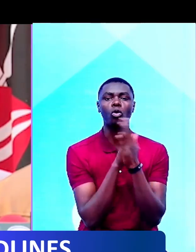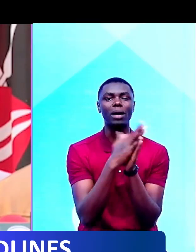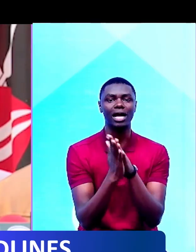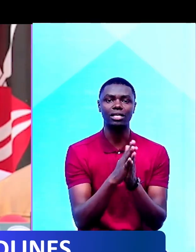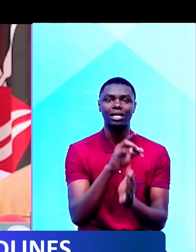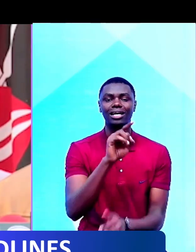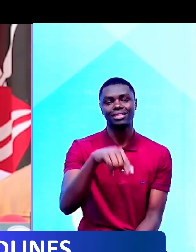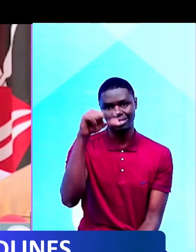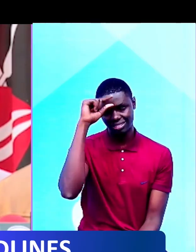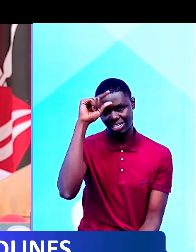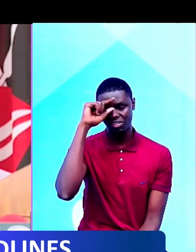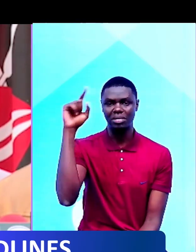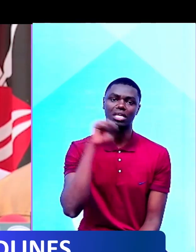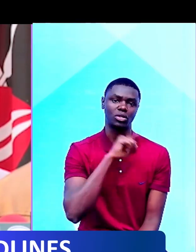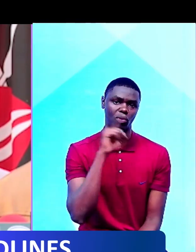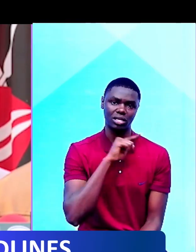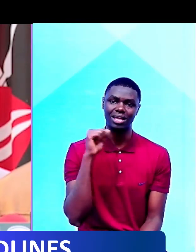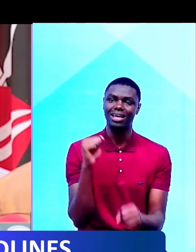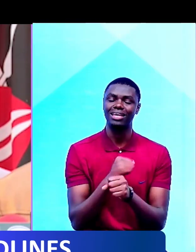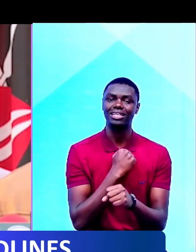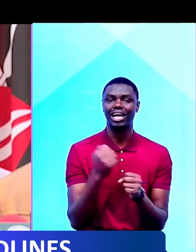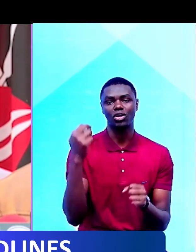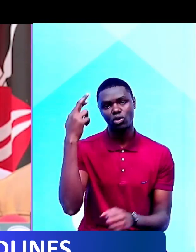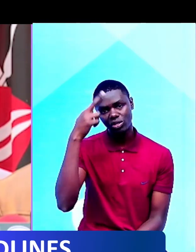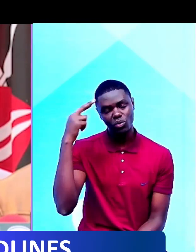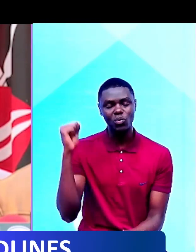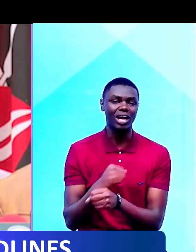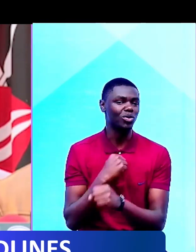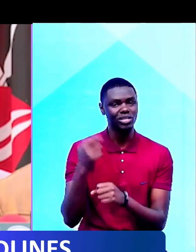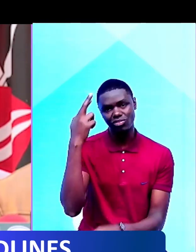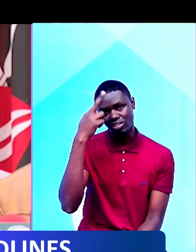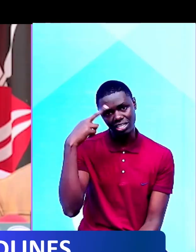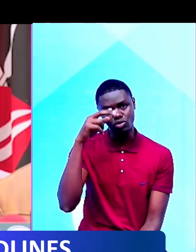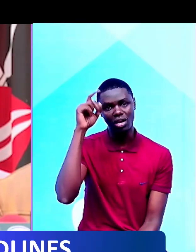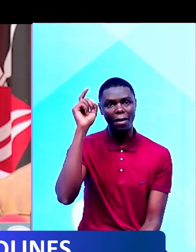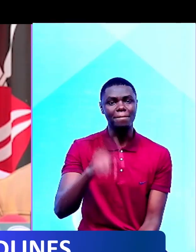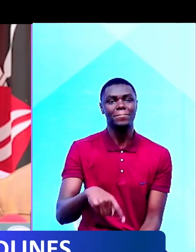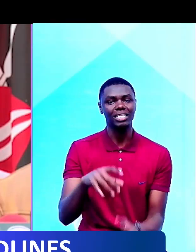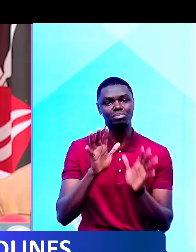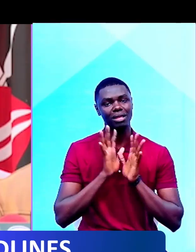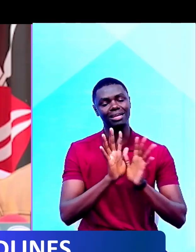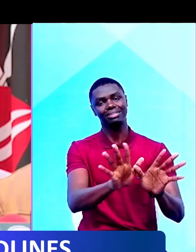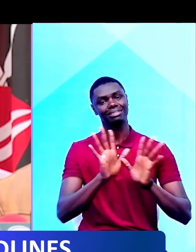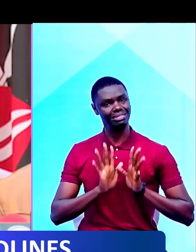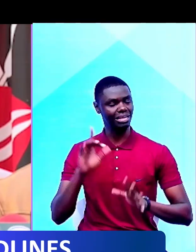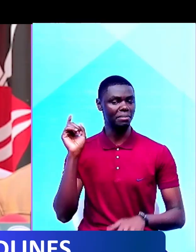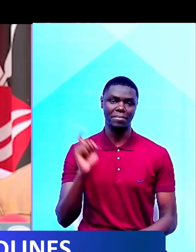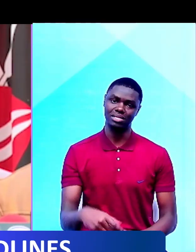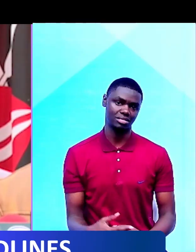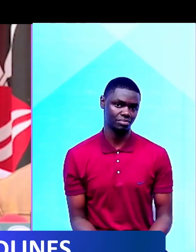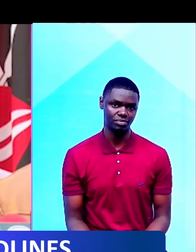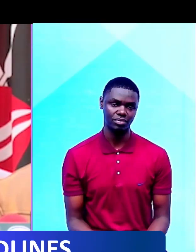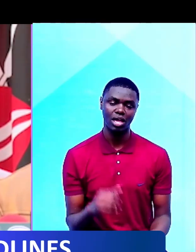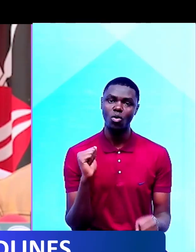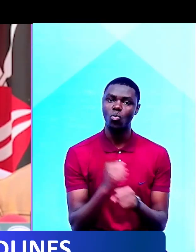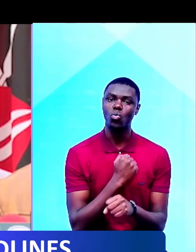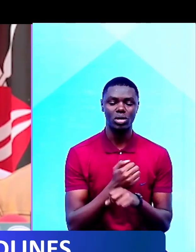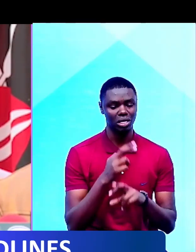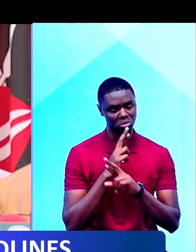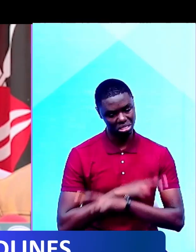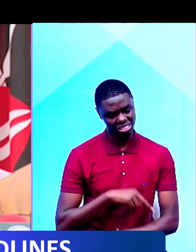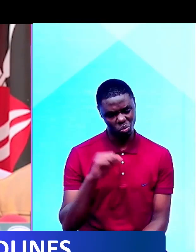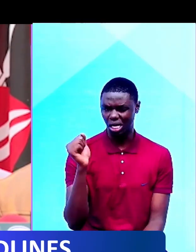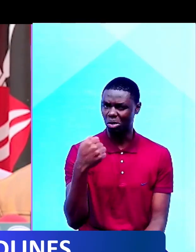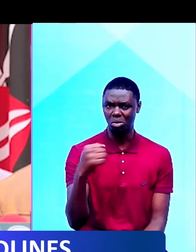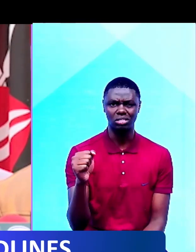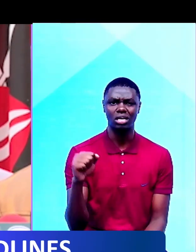hostile. It cannot be reasoned with. It must be resisted. We will not rest. We will